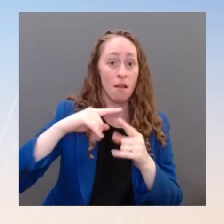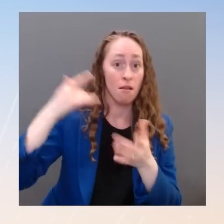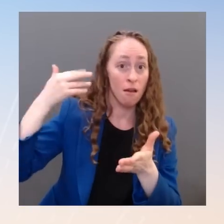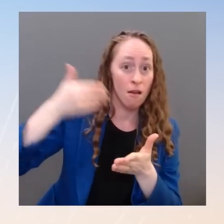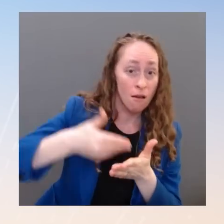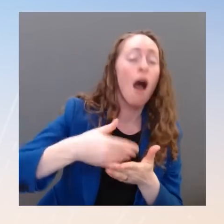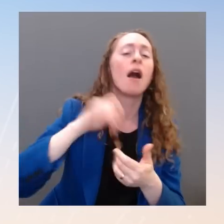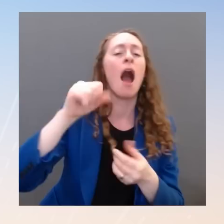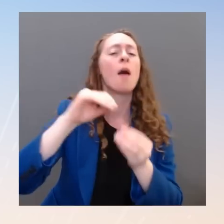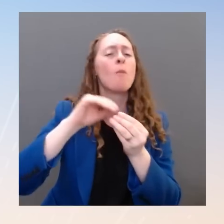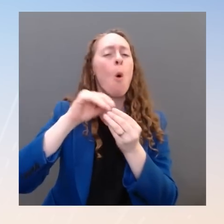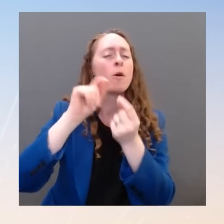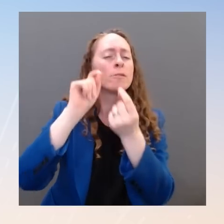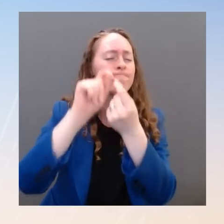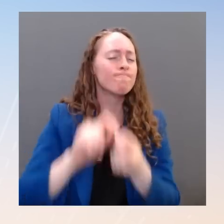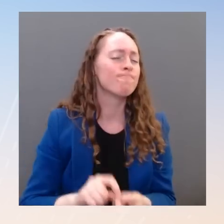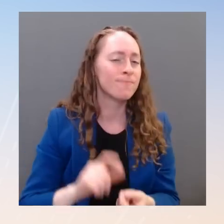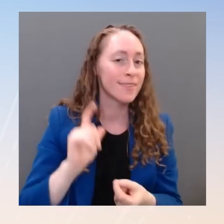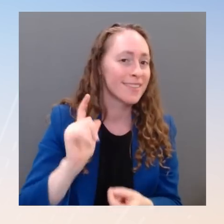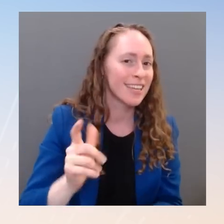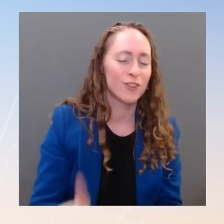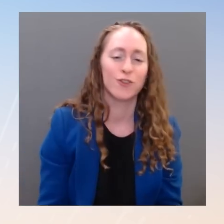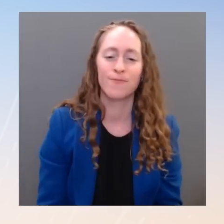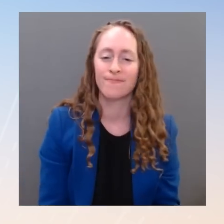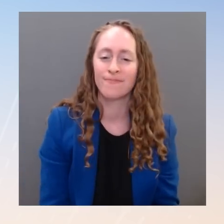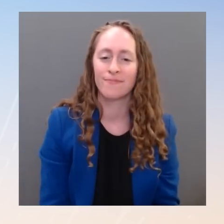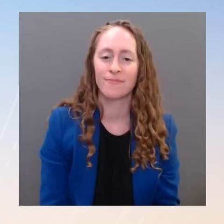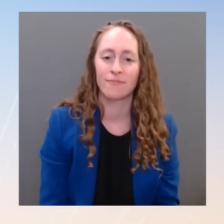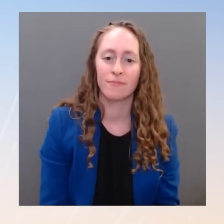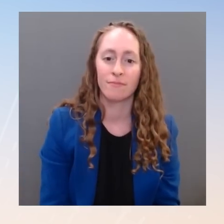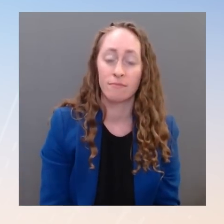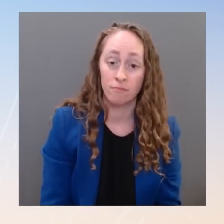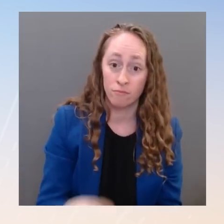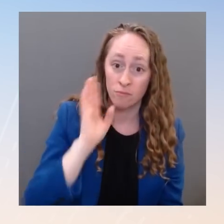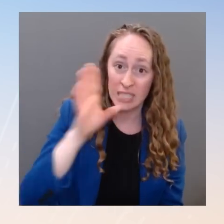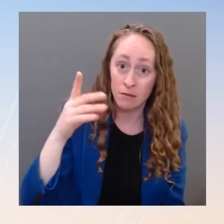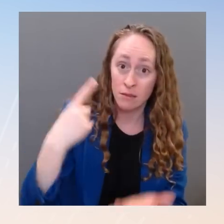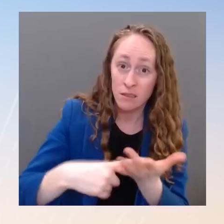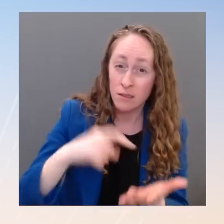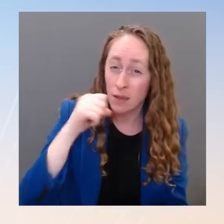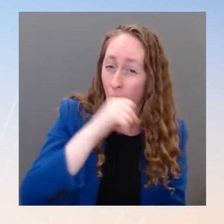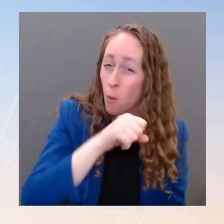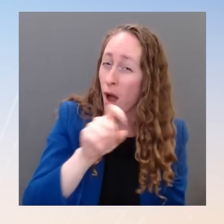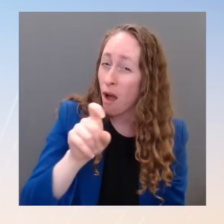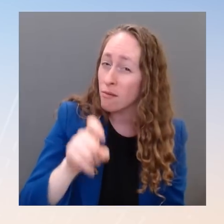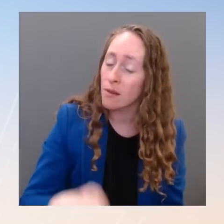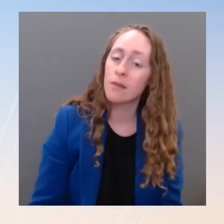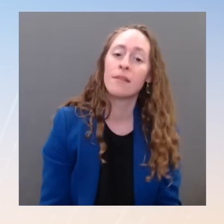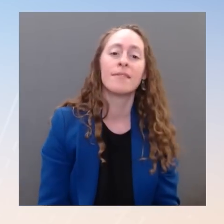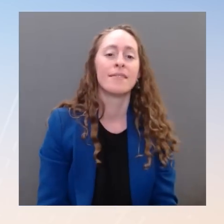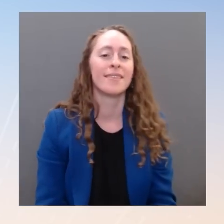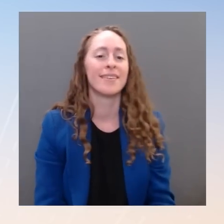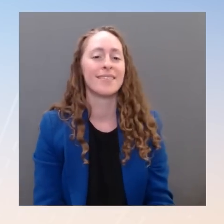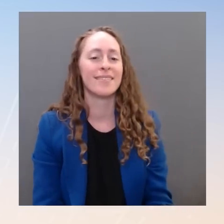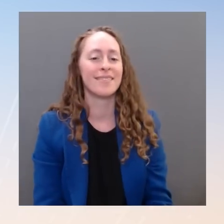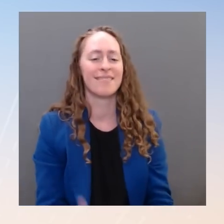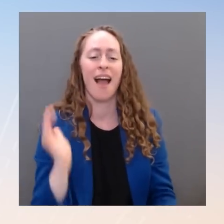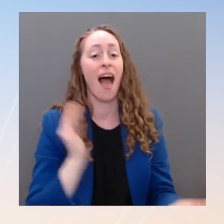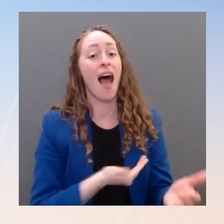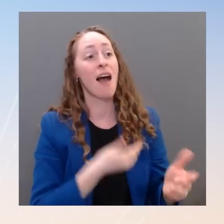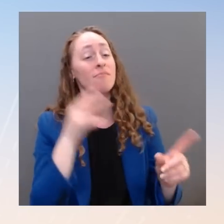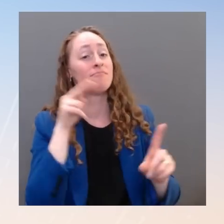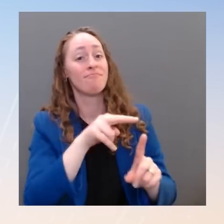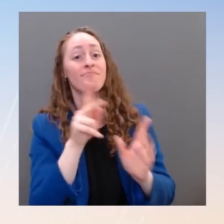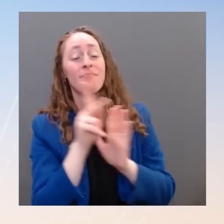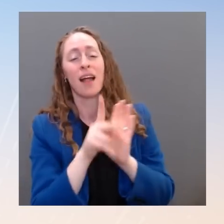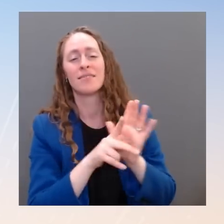Raised as well. Again, as we get closer to the trip, there's not a change in our policy. Obviously, the president's policy is based on the Taiwan Relations Act.